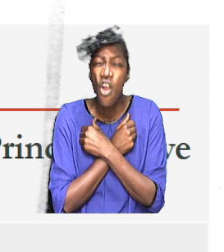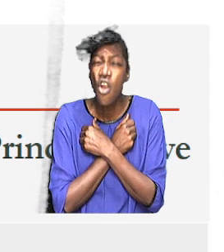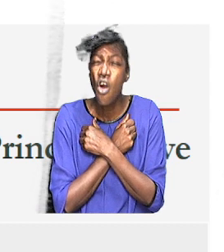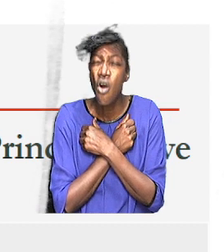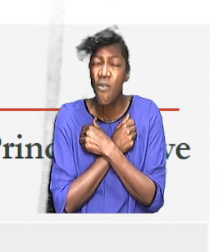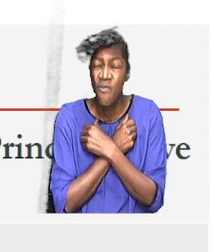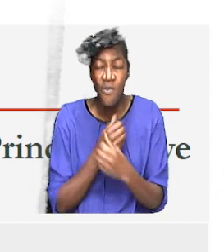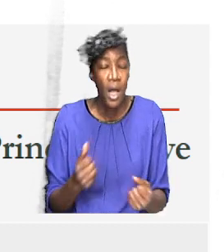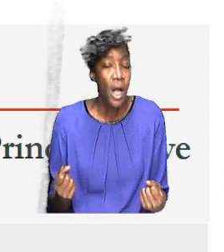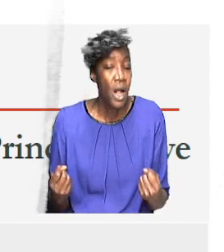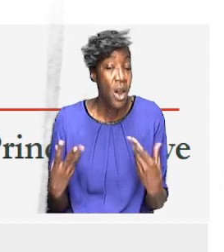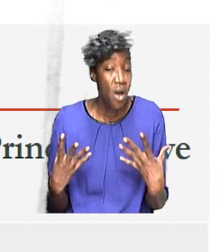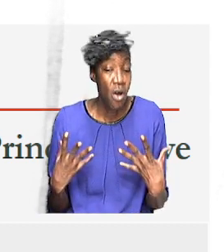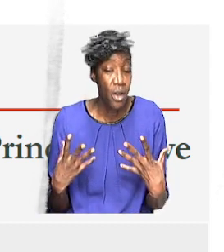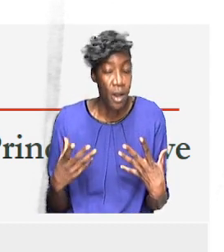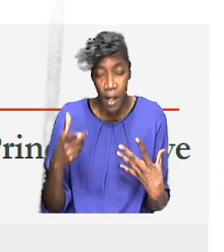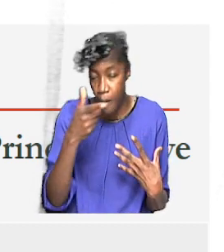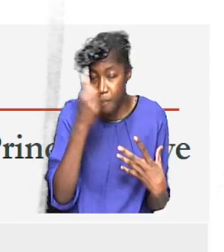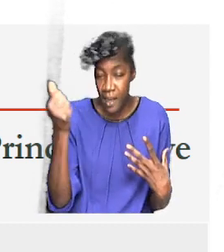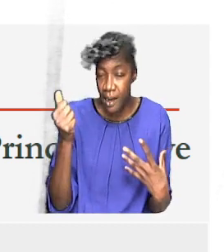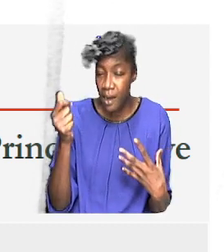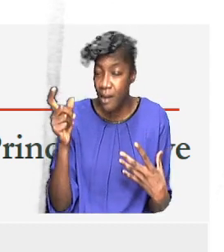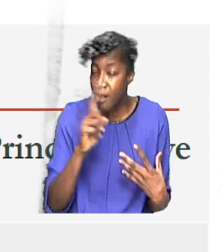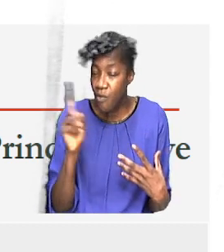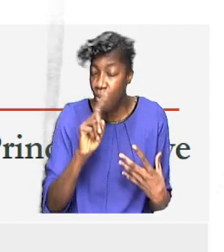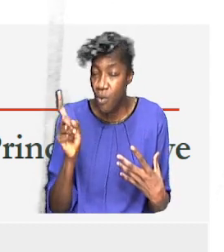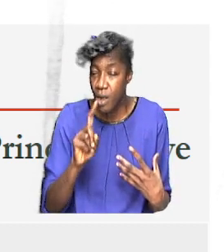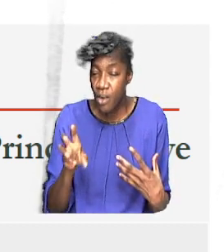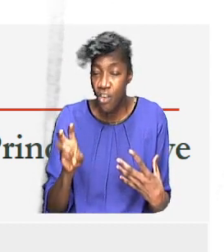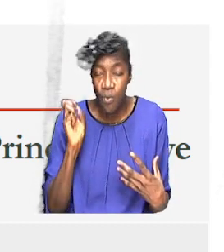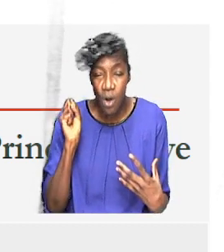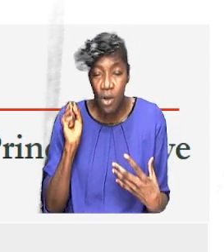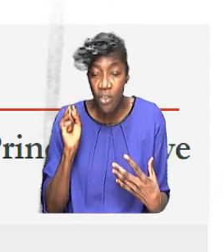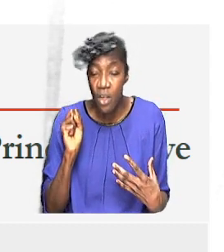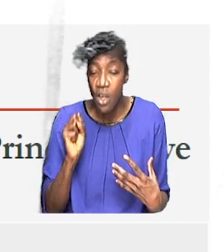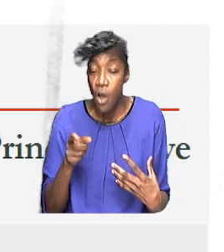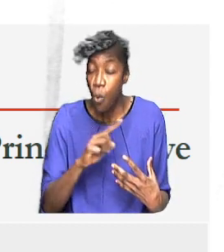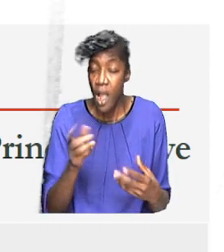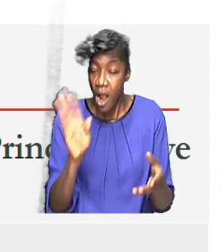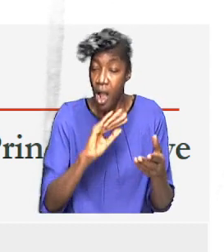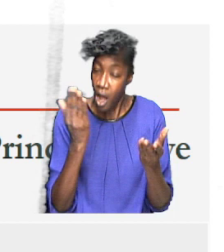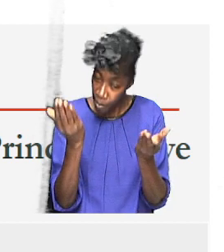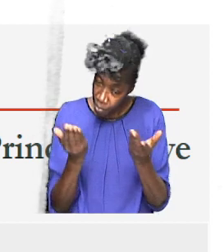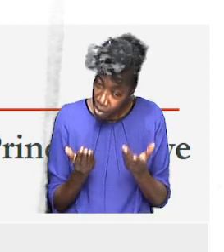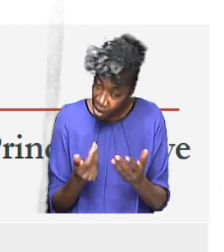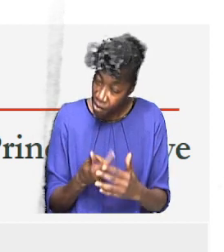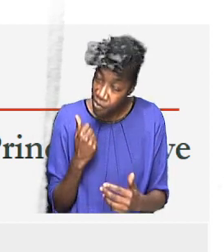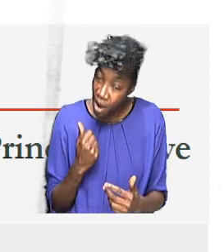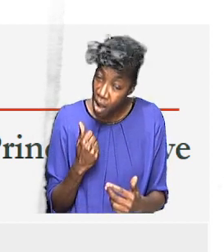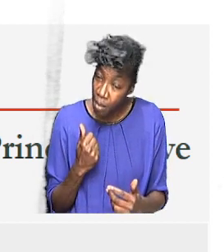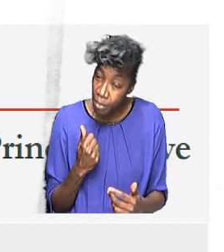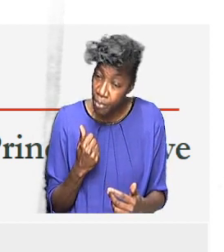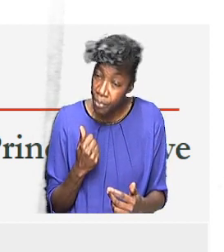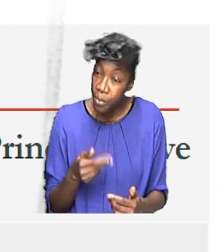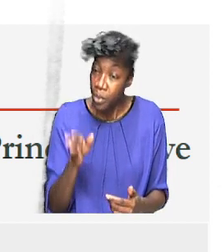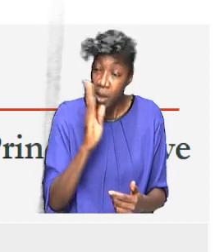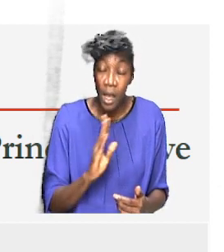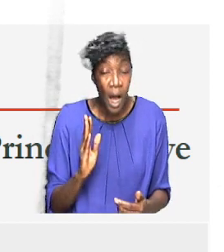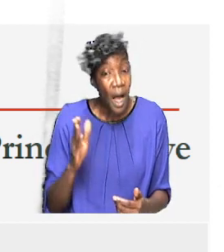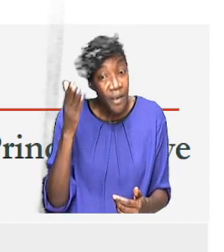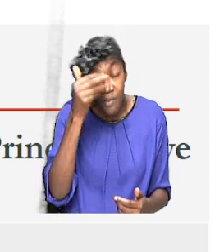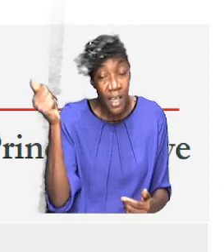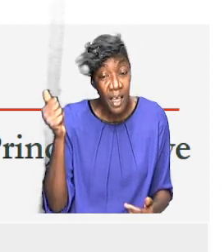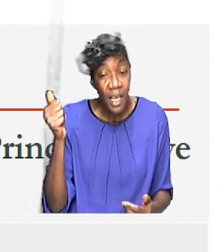lot because of where she was and where God has brought her from. But not only that, God forgave her a